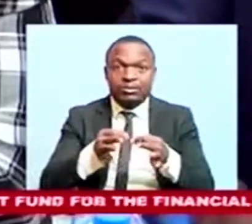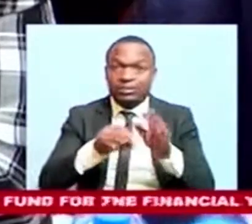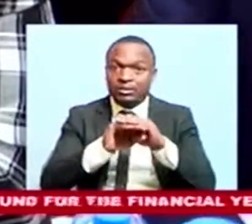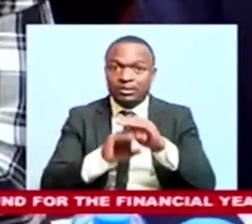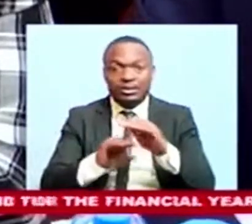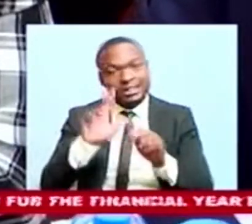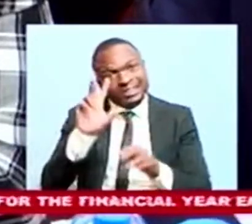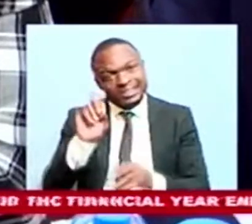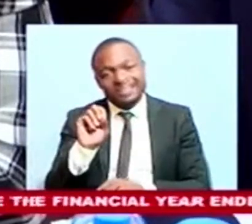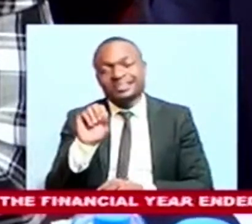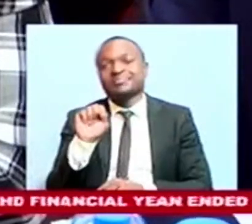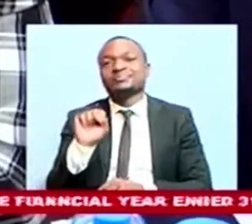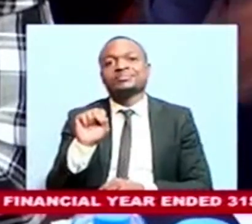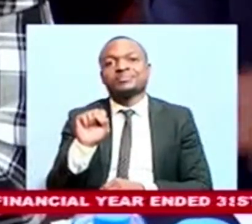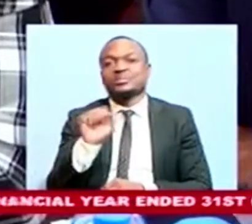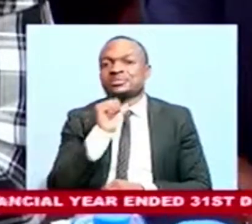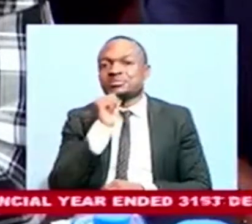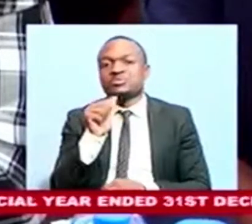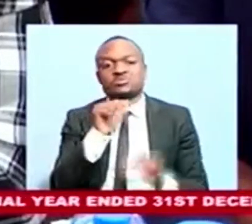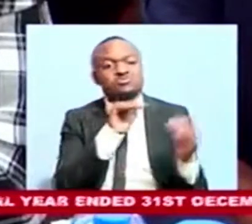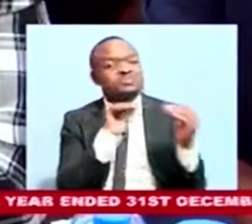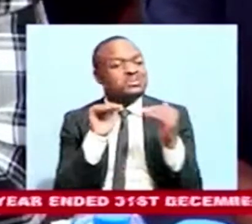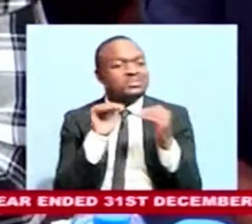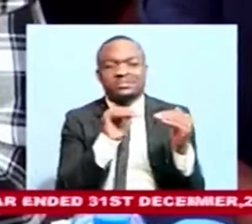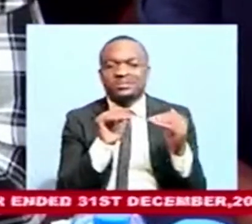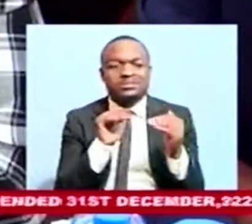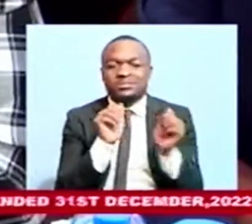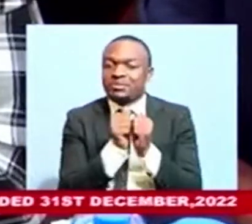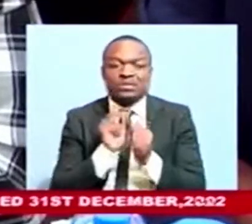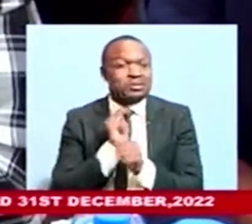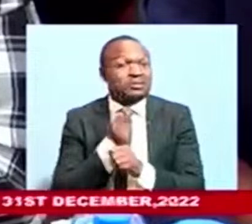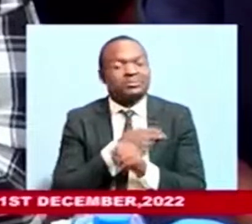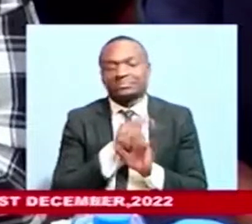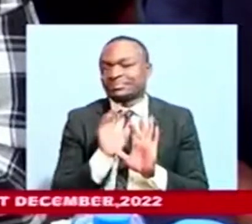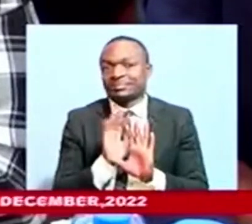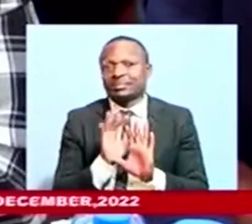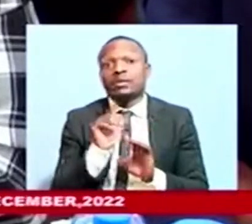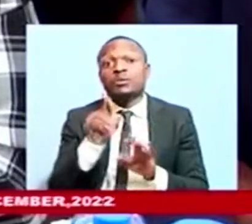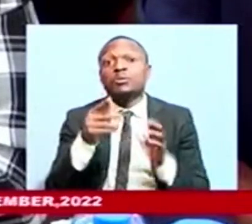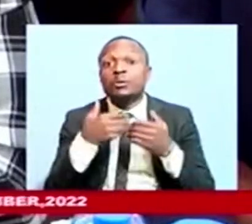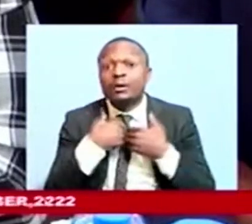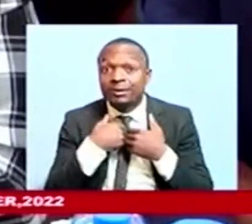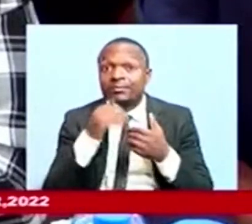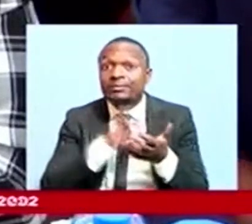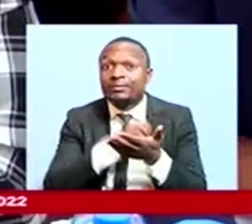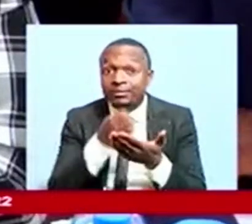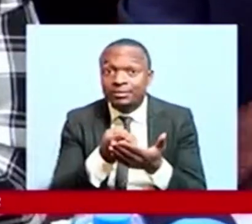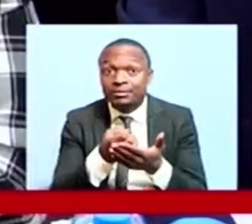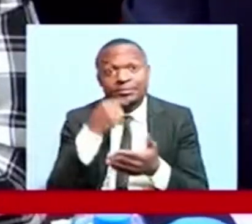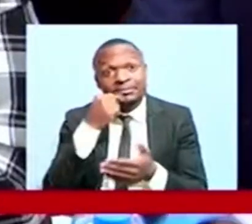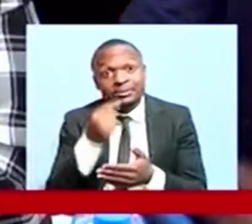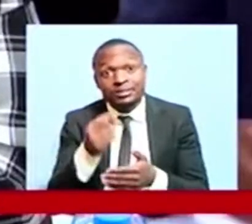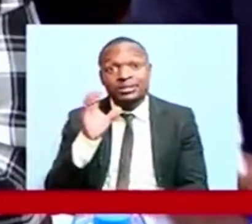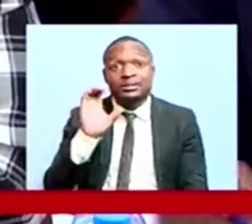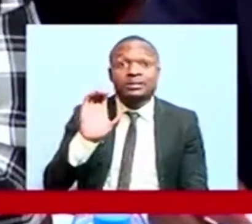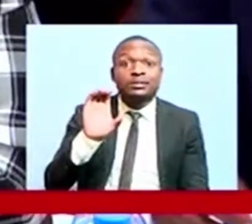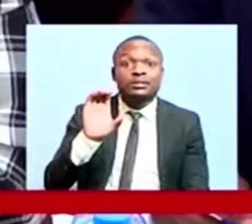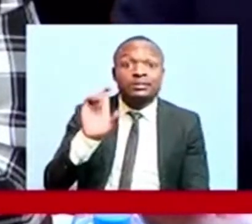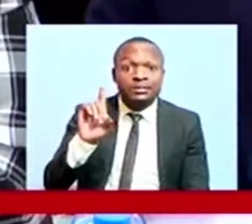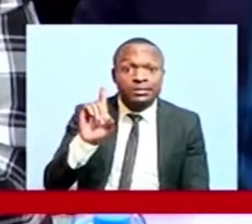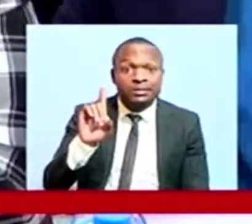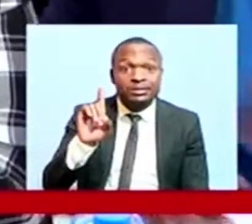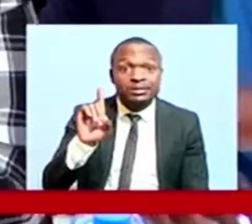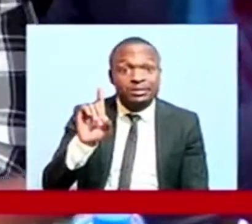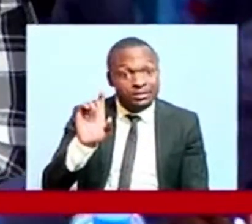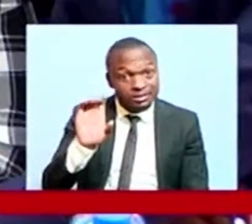You don't need to argue with us. Eh? Oh, okay. We told you. Do you have, you said from CDC. Yeah. We are following